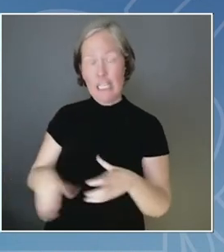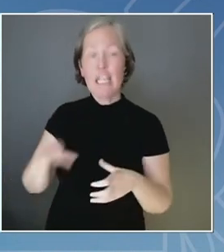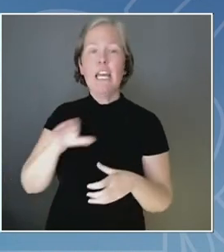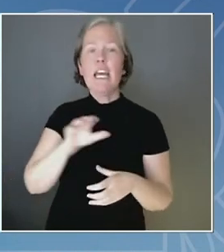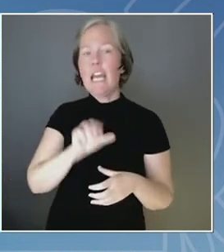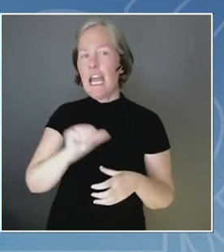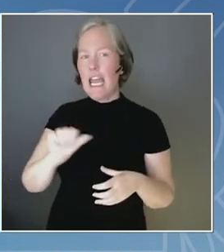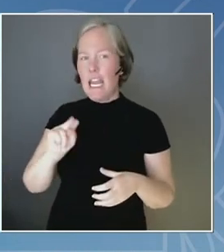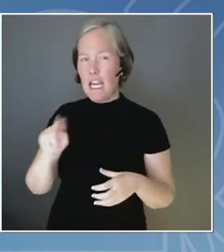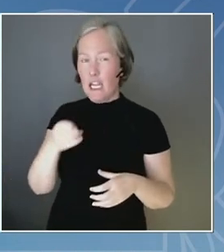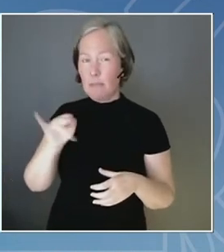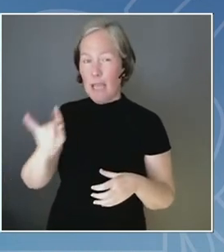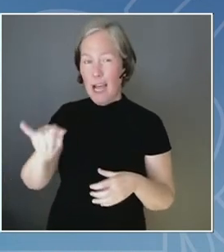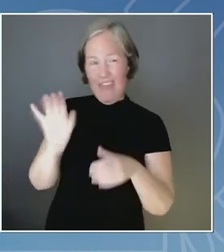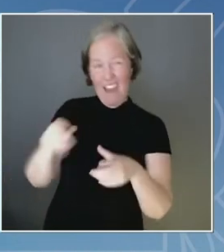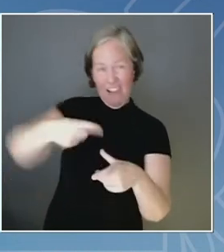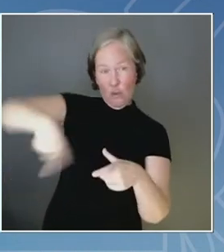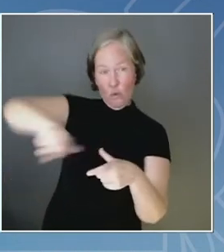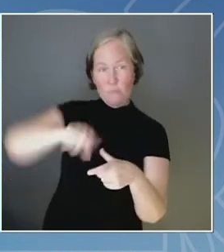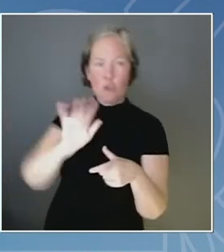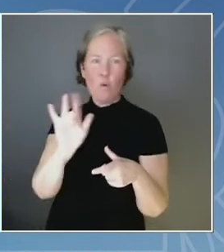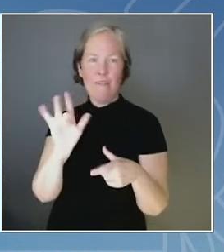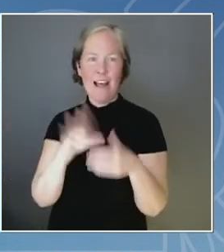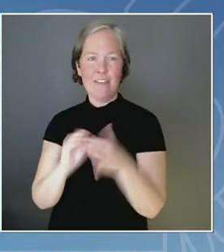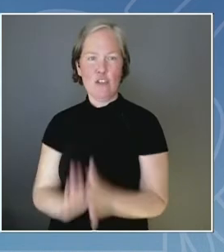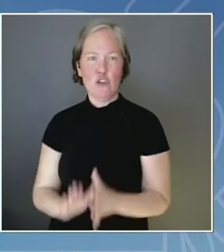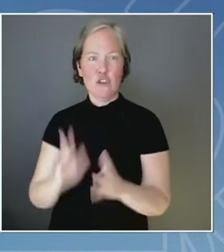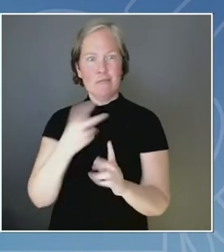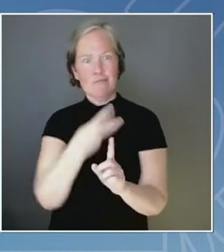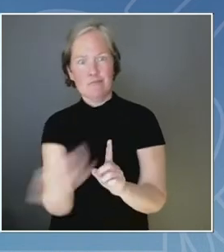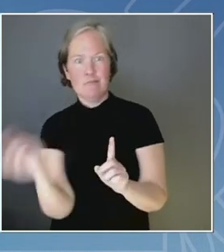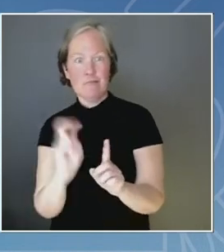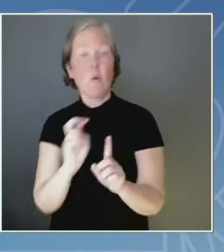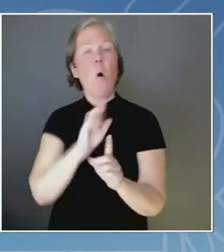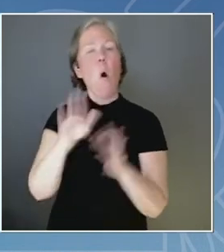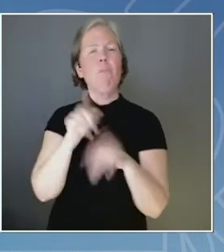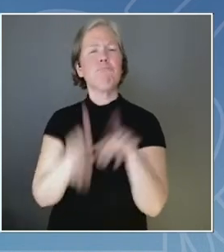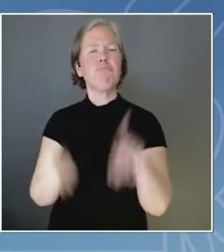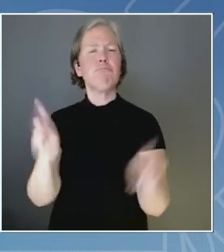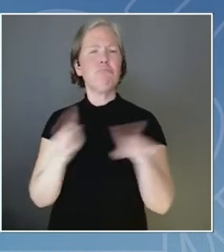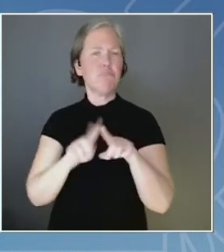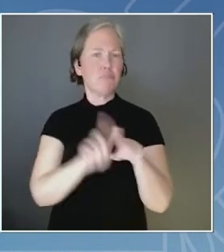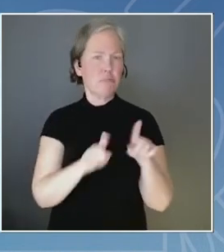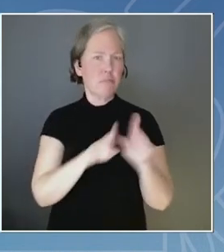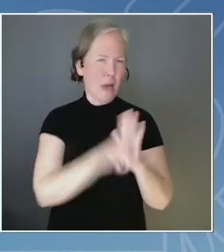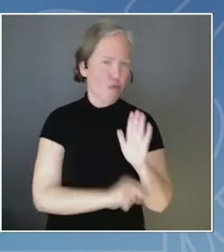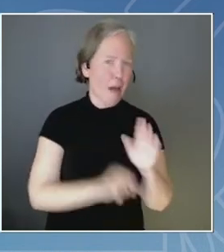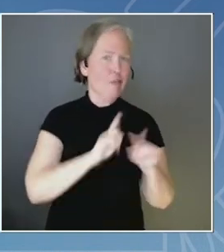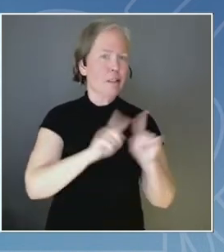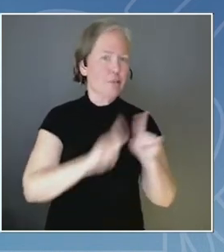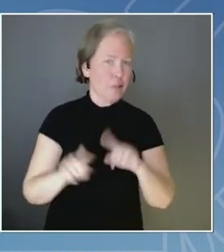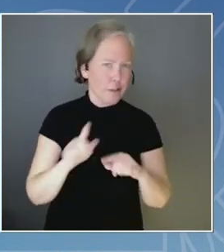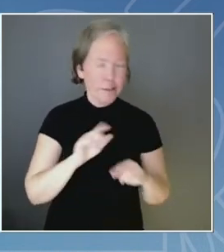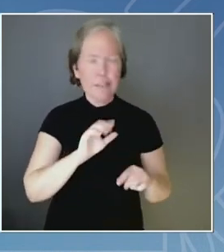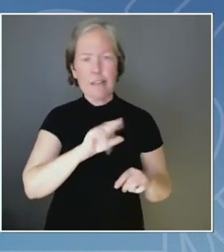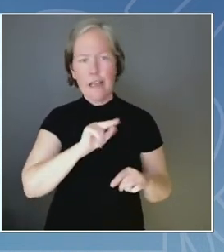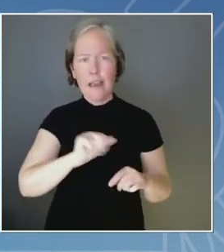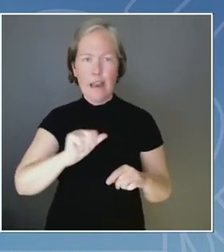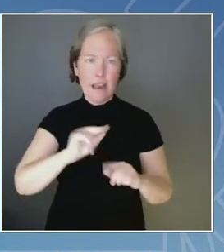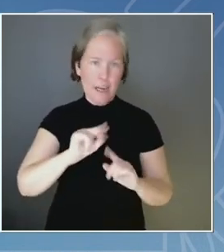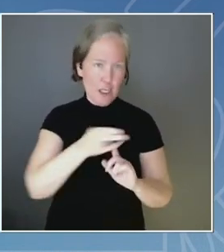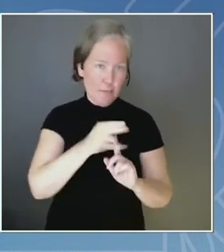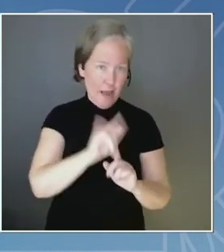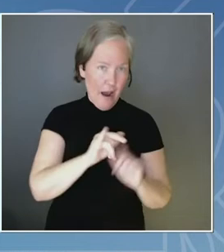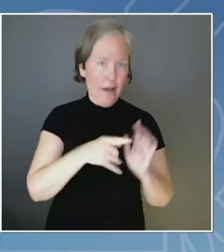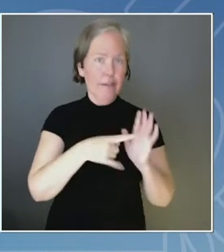25 leaders who reflect the rich diversity of AN and HPI communities in the United States. We collectively advise the President on ways that the